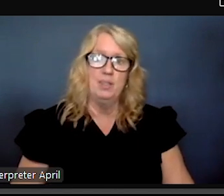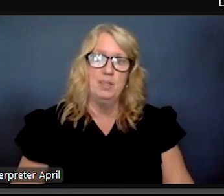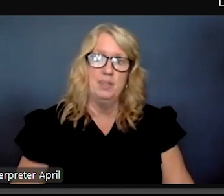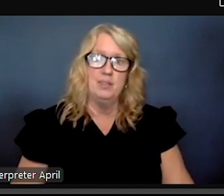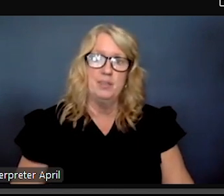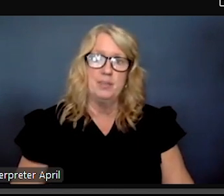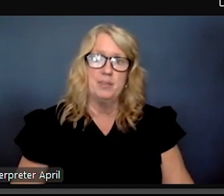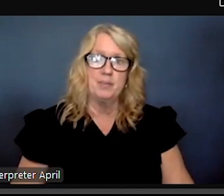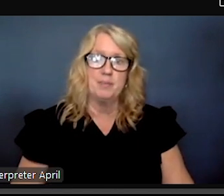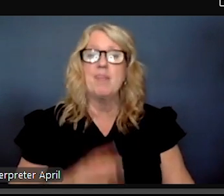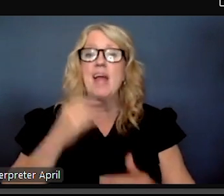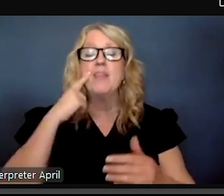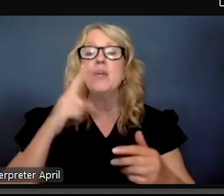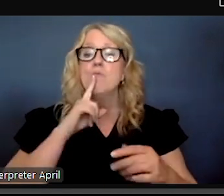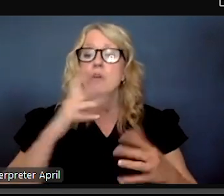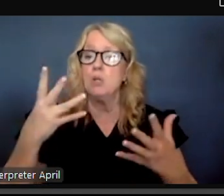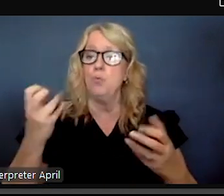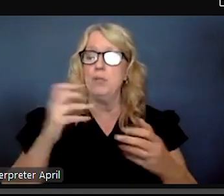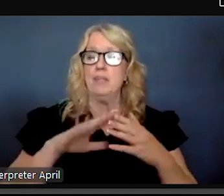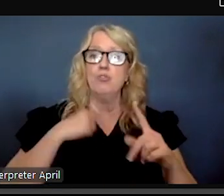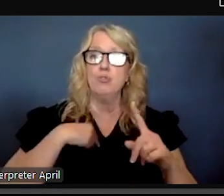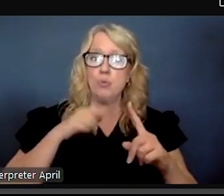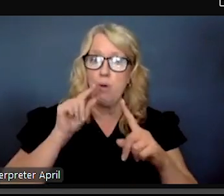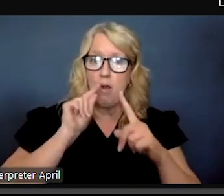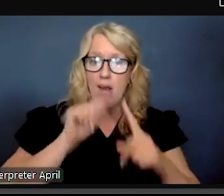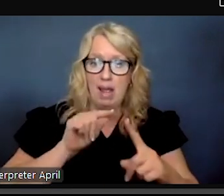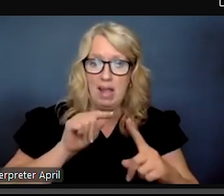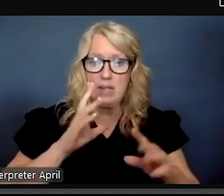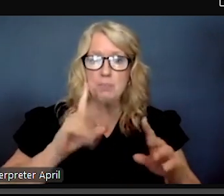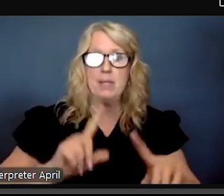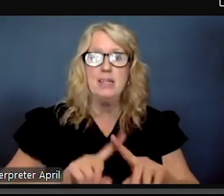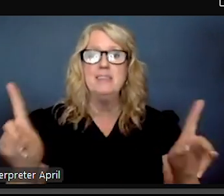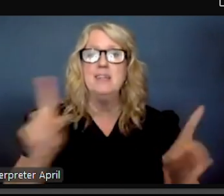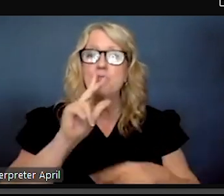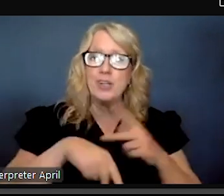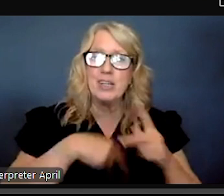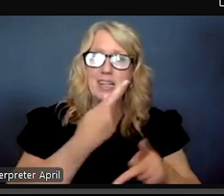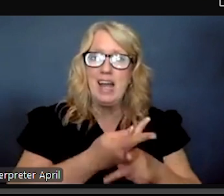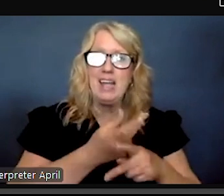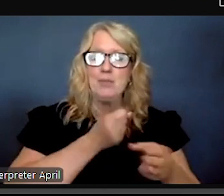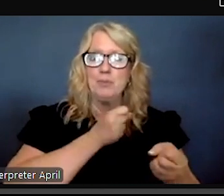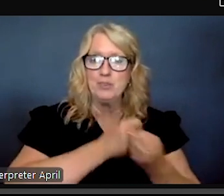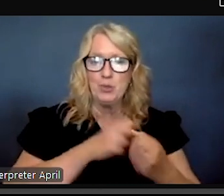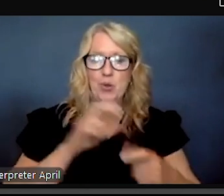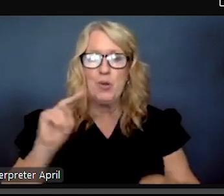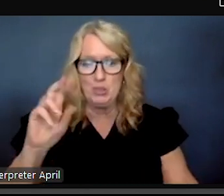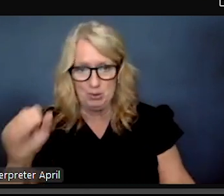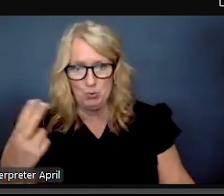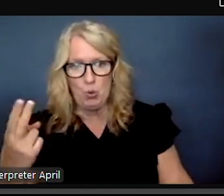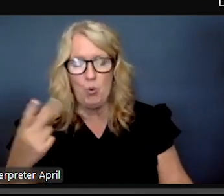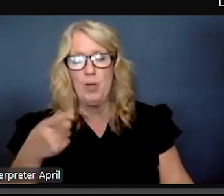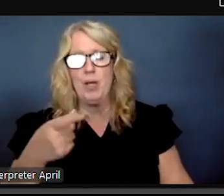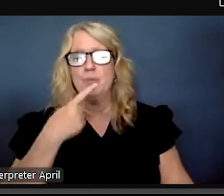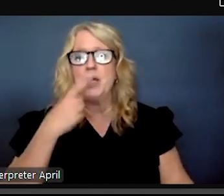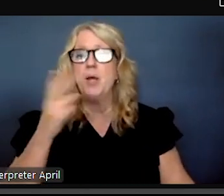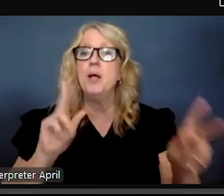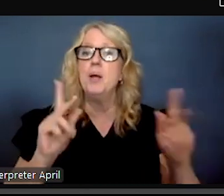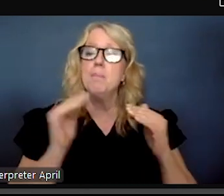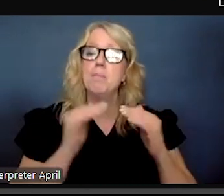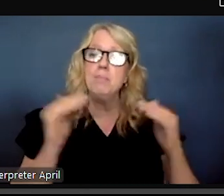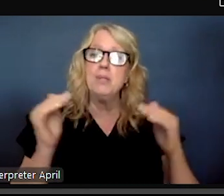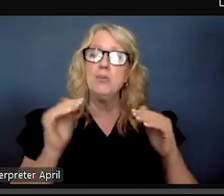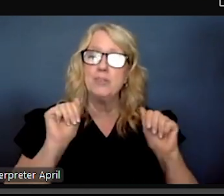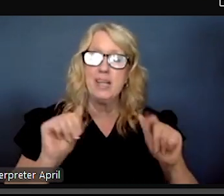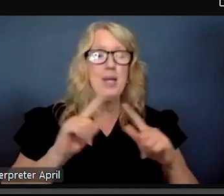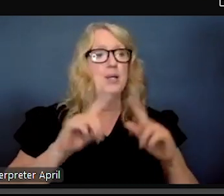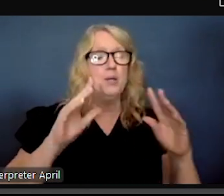I think what you're really highlighting is that there's a different kind of support, which we heard from Noah, which that peers are able to